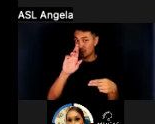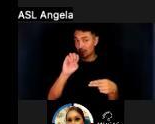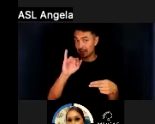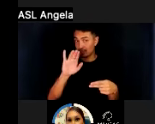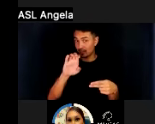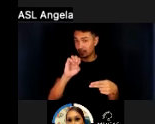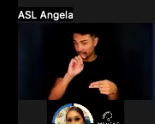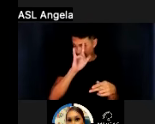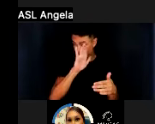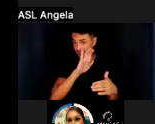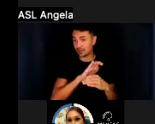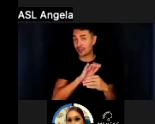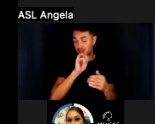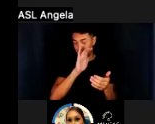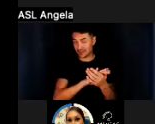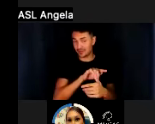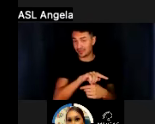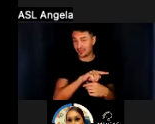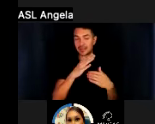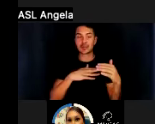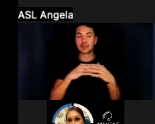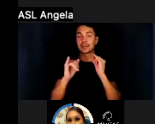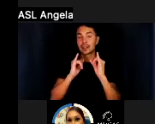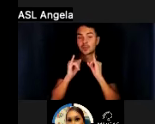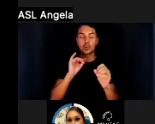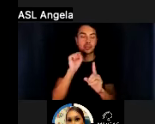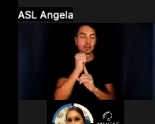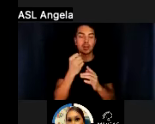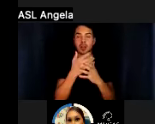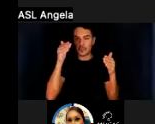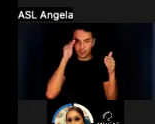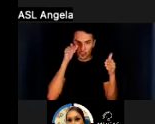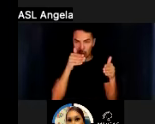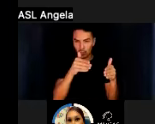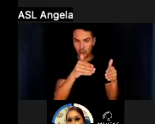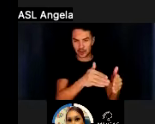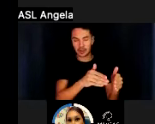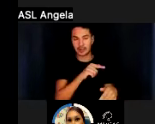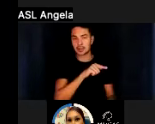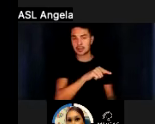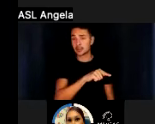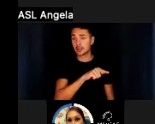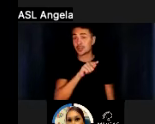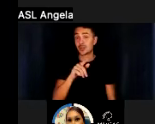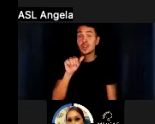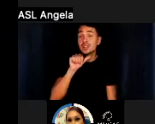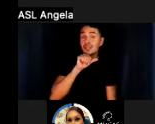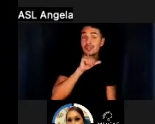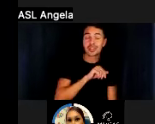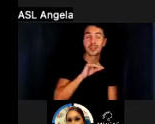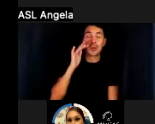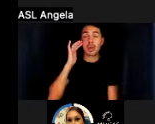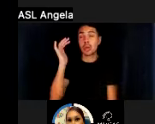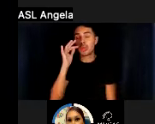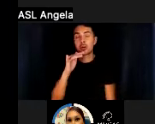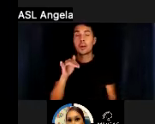there's a situation or an interview where there's a lot of focus on if they were intoxicated, or if they were at a